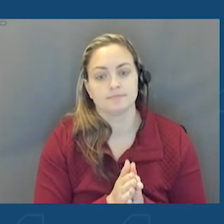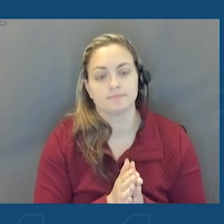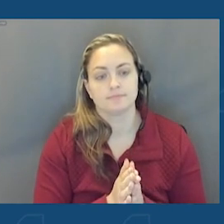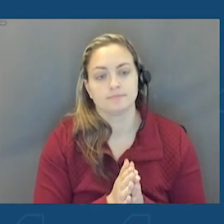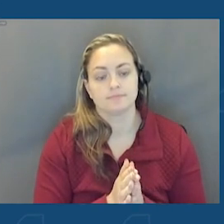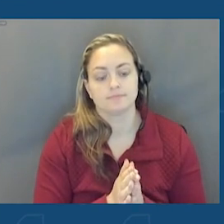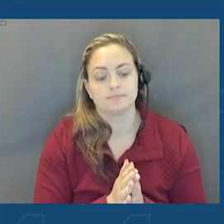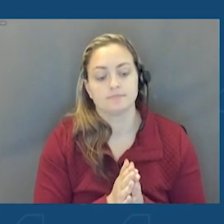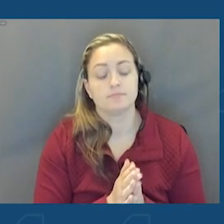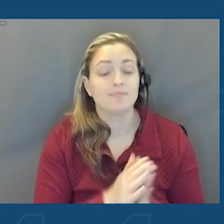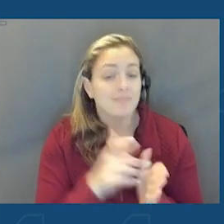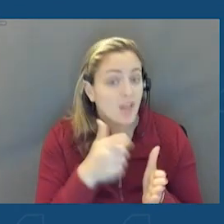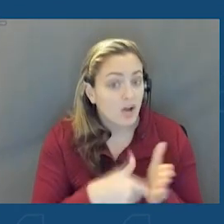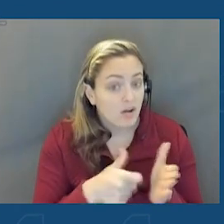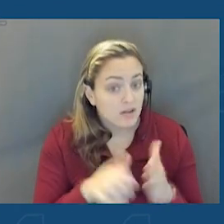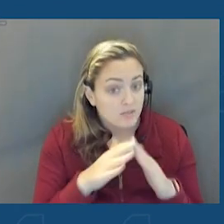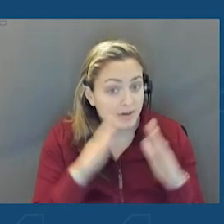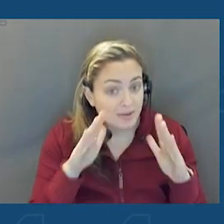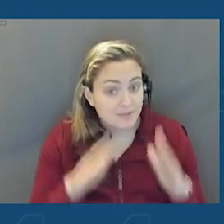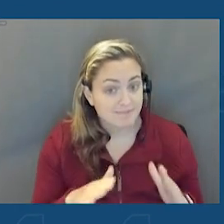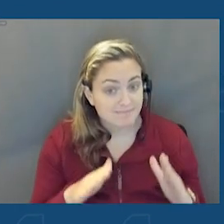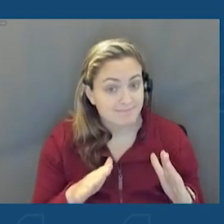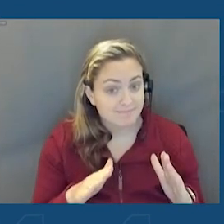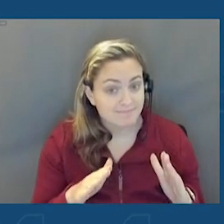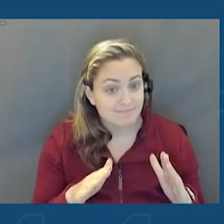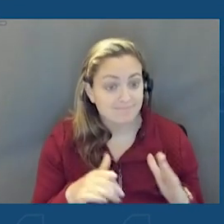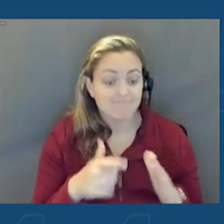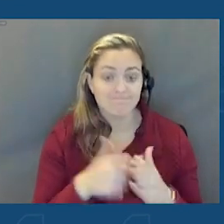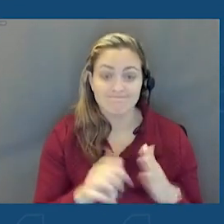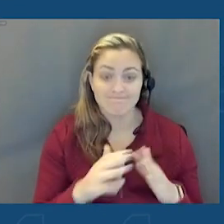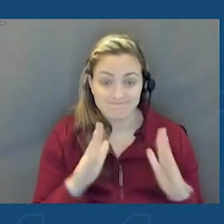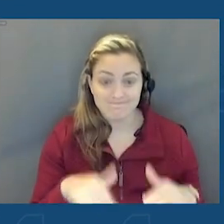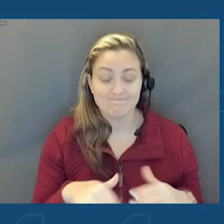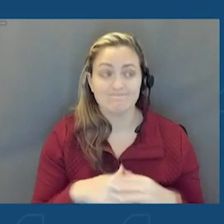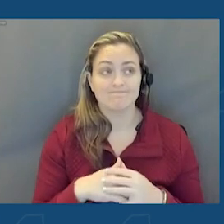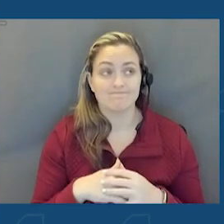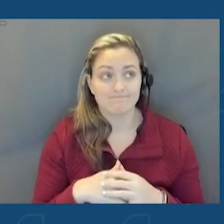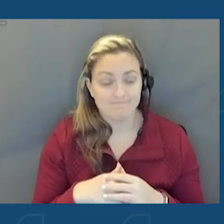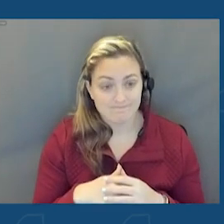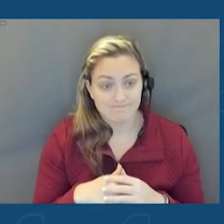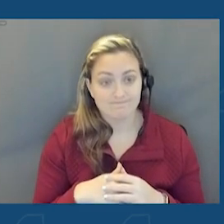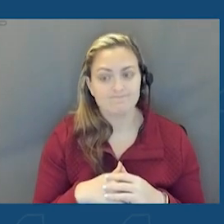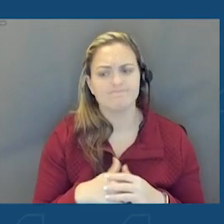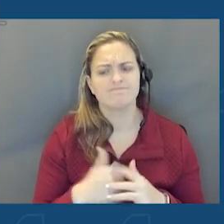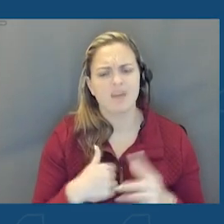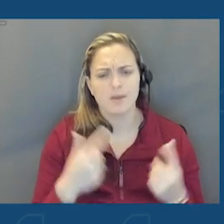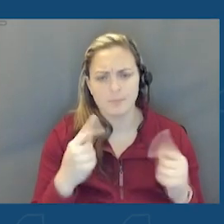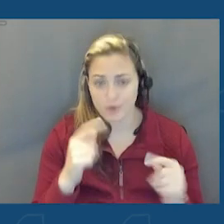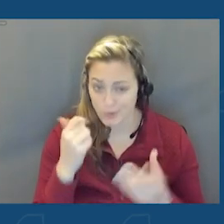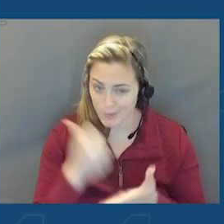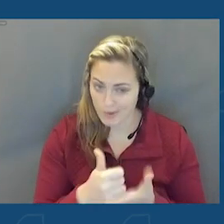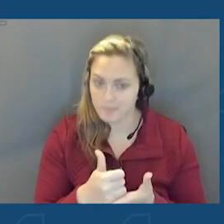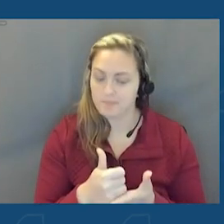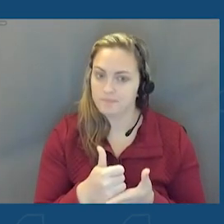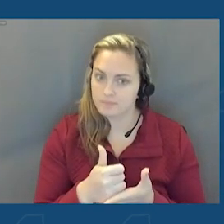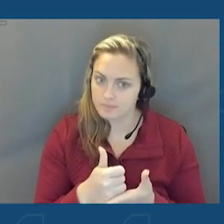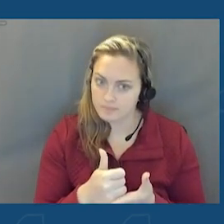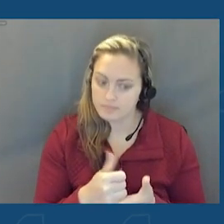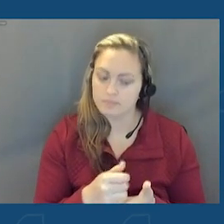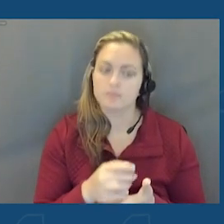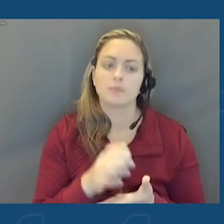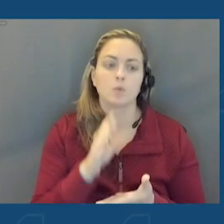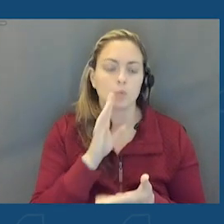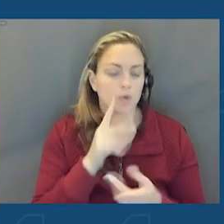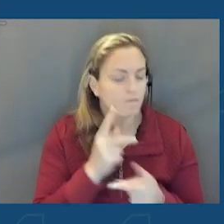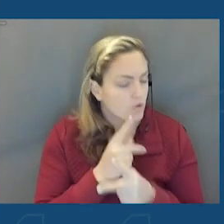The cost of housing. The cost of housing. I'm trying to help you, my friends, and we'll get something done. We have